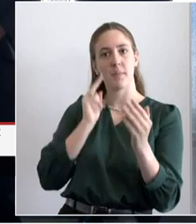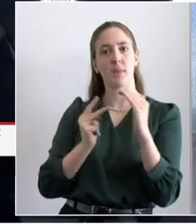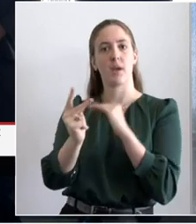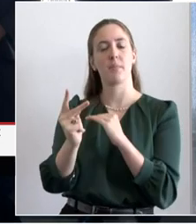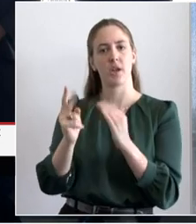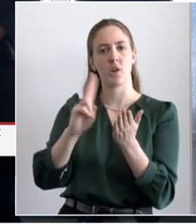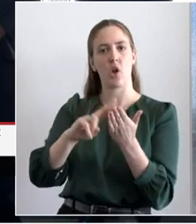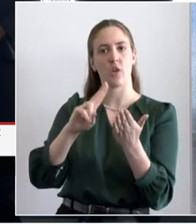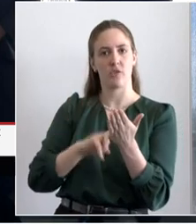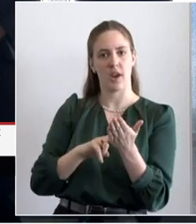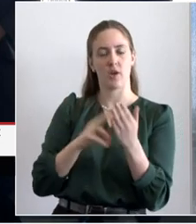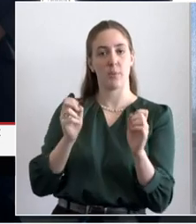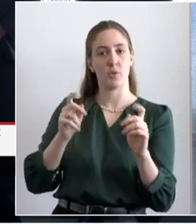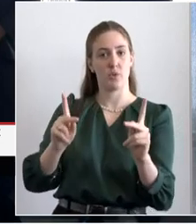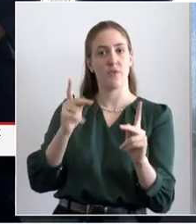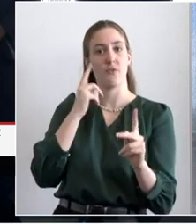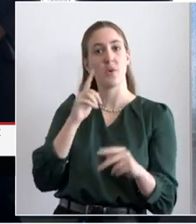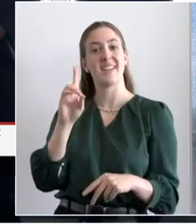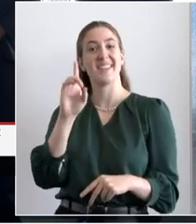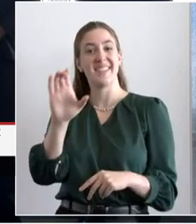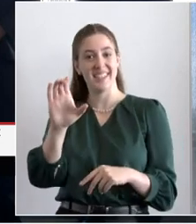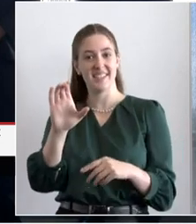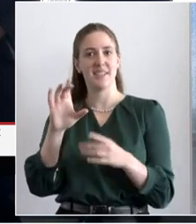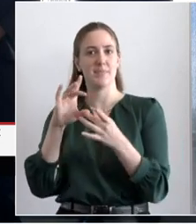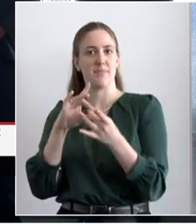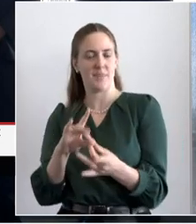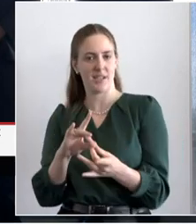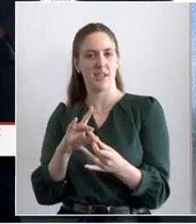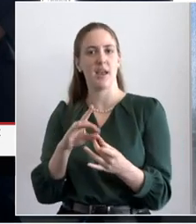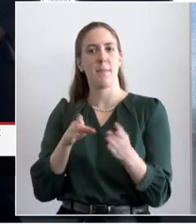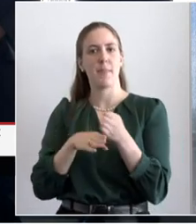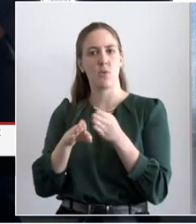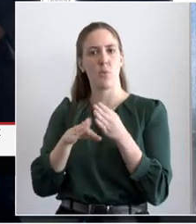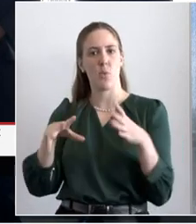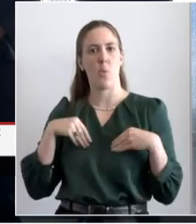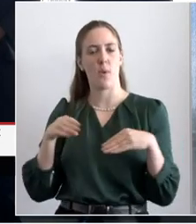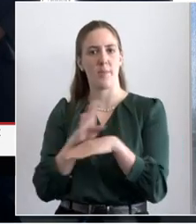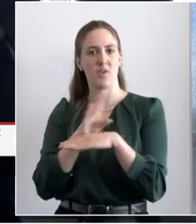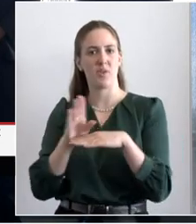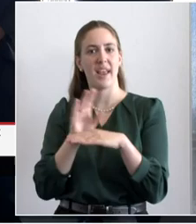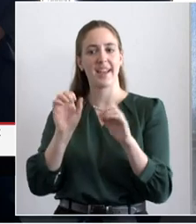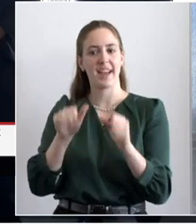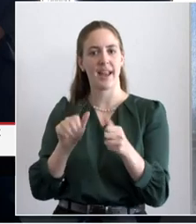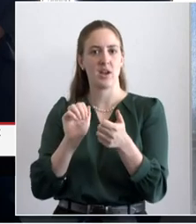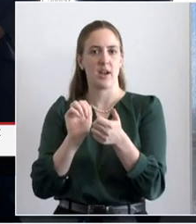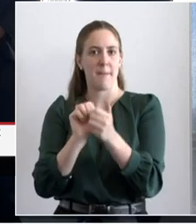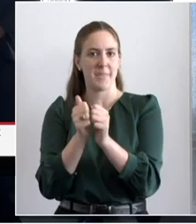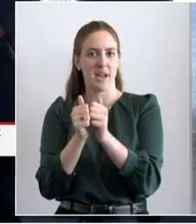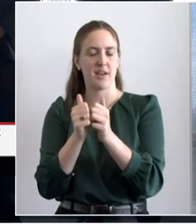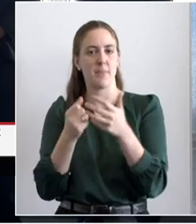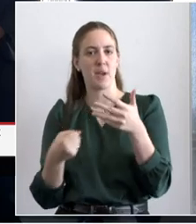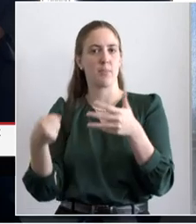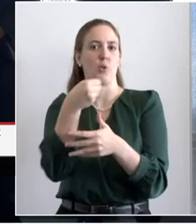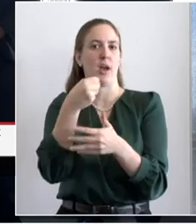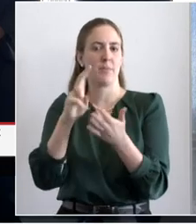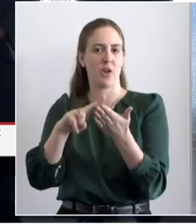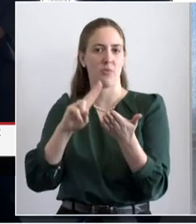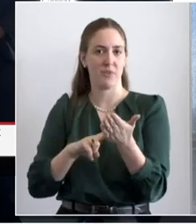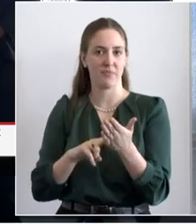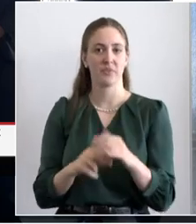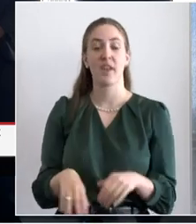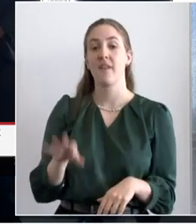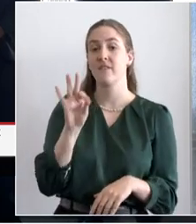DC-based, minority-owned businesses that can compete for us as a prime. In fiscal year 23